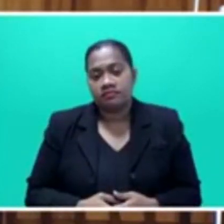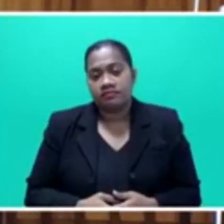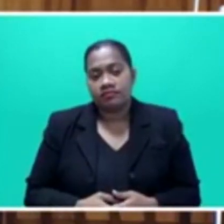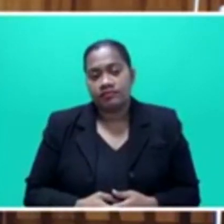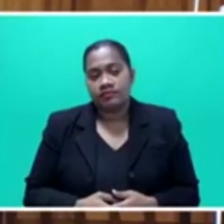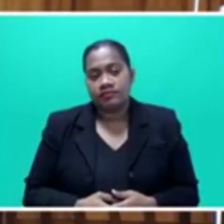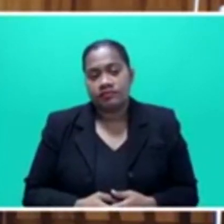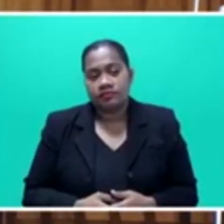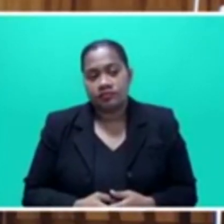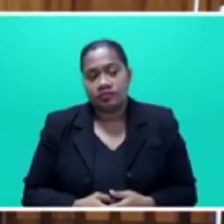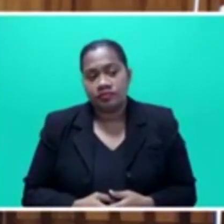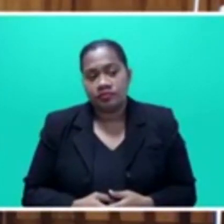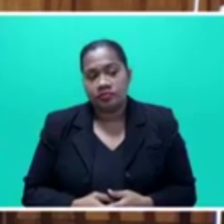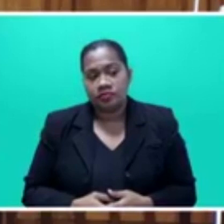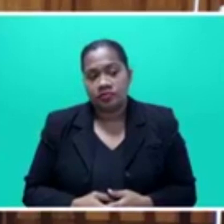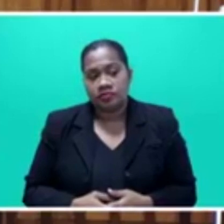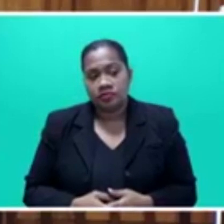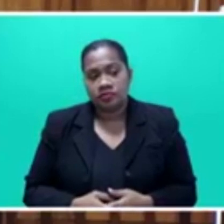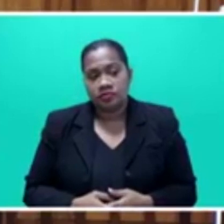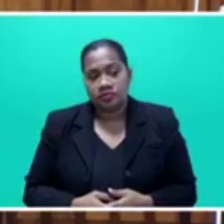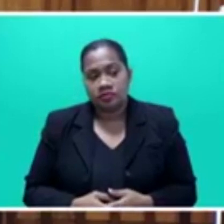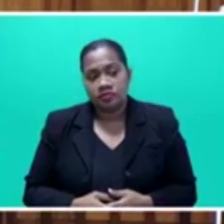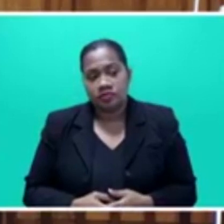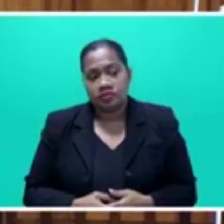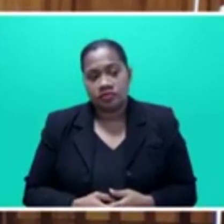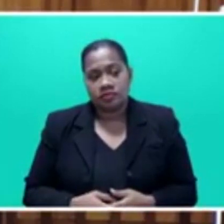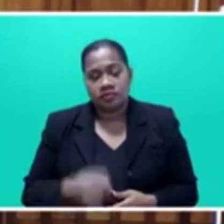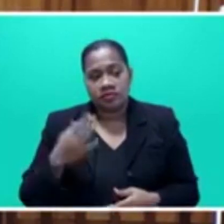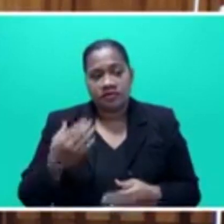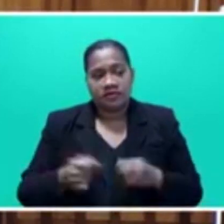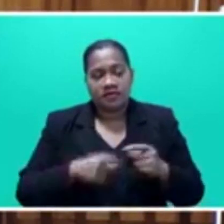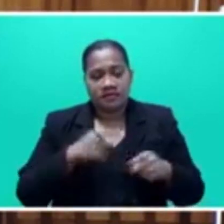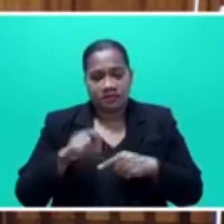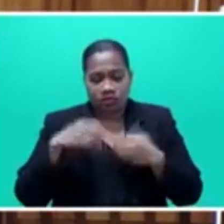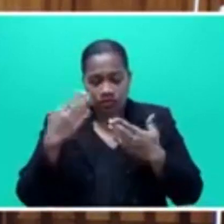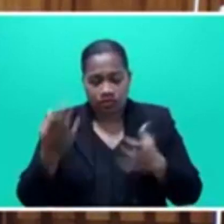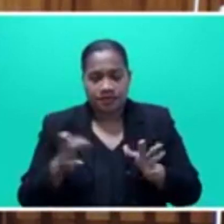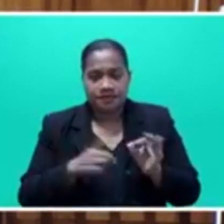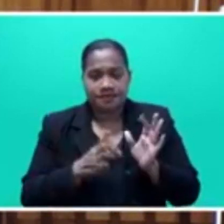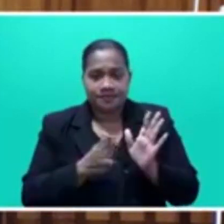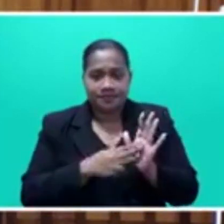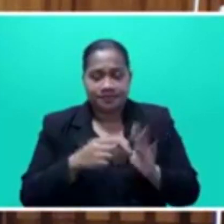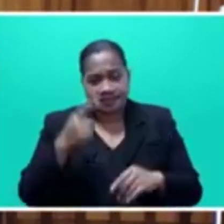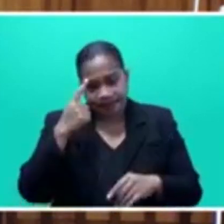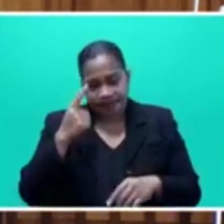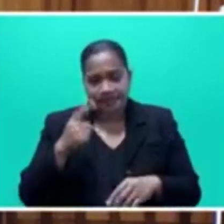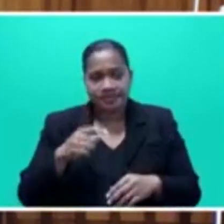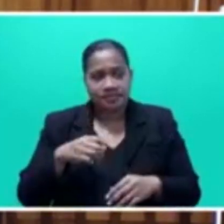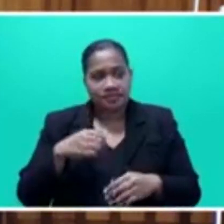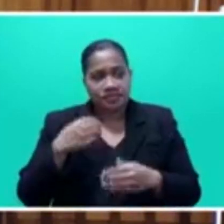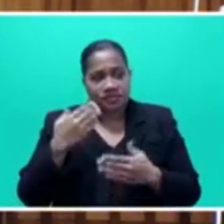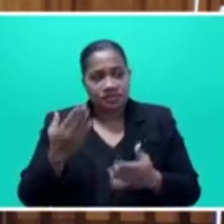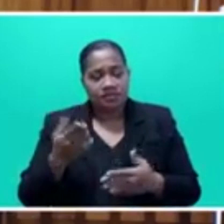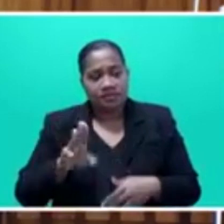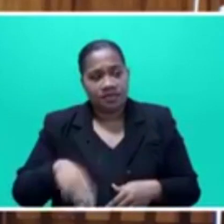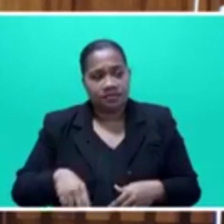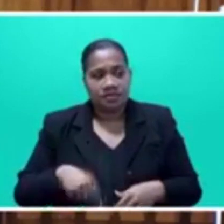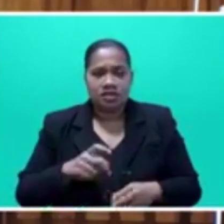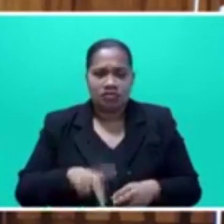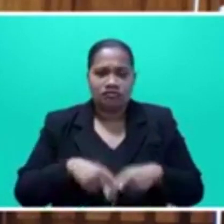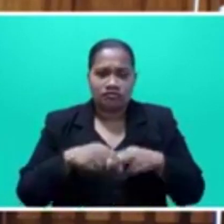Mr. Speaker, sir, they've been selected, there have been a barrage of attacks on the Honourable Prime Minister, and I think the Honourable members are riding high in what I call the SLR glamour